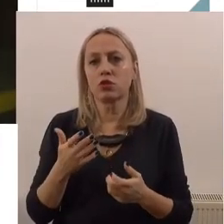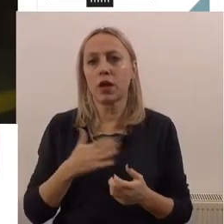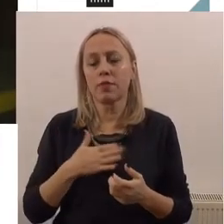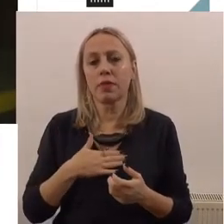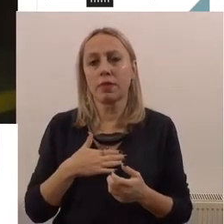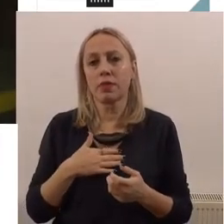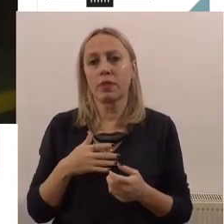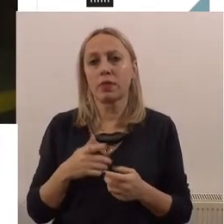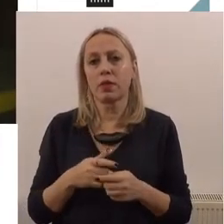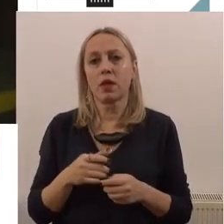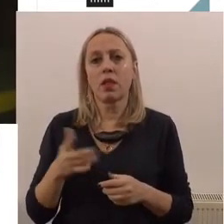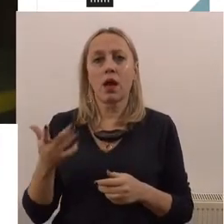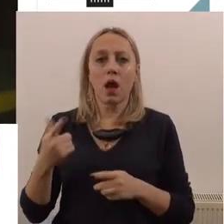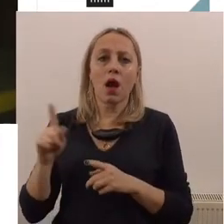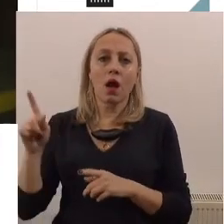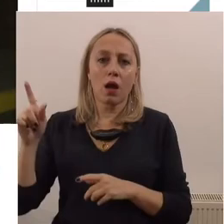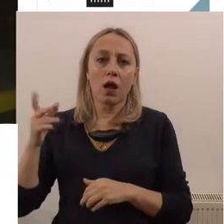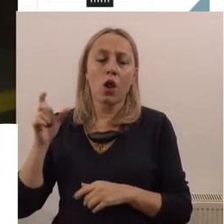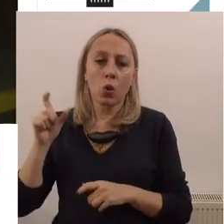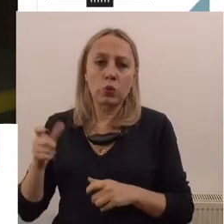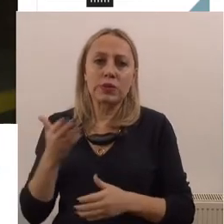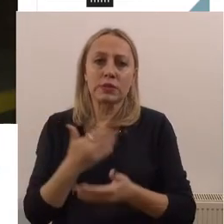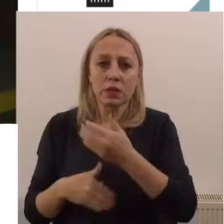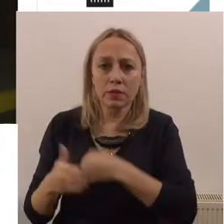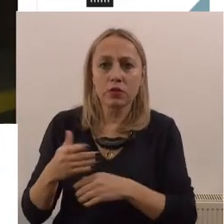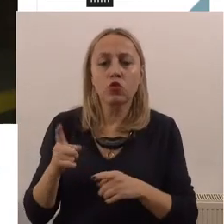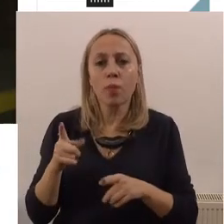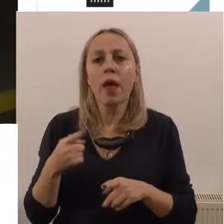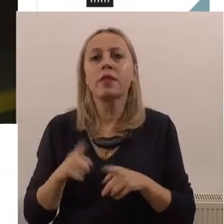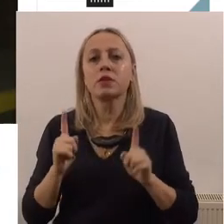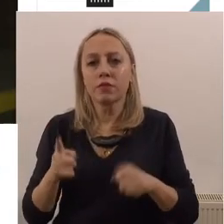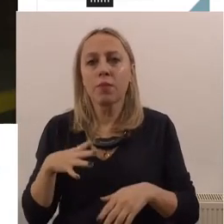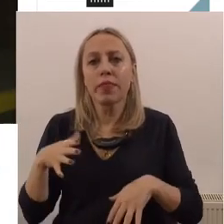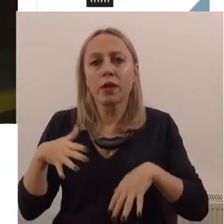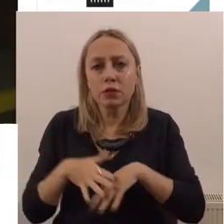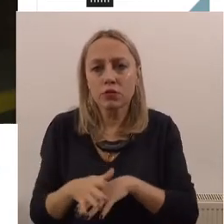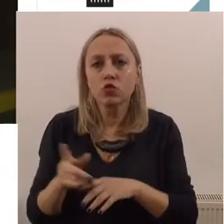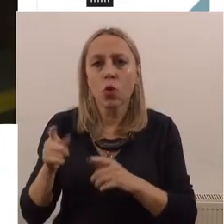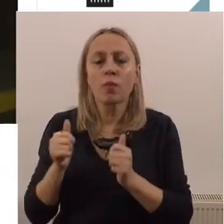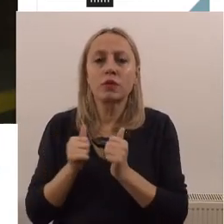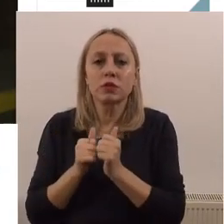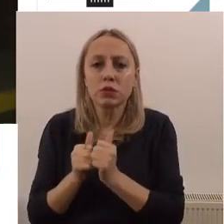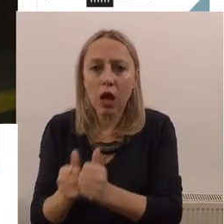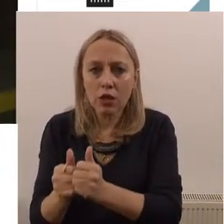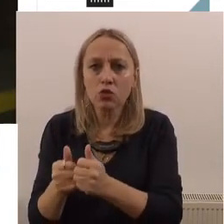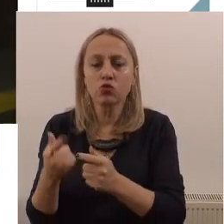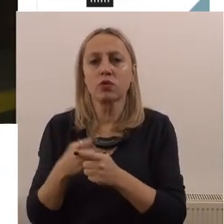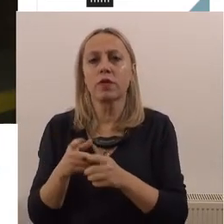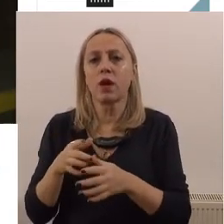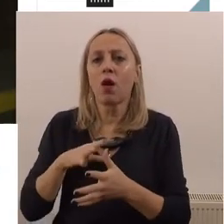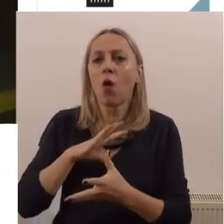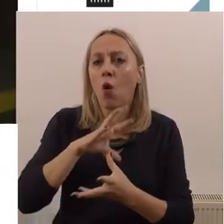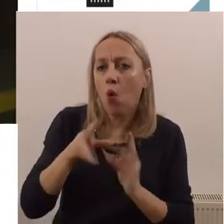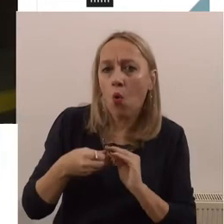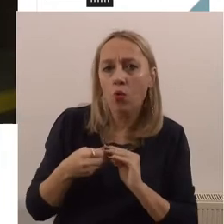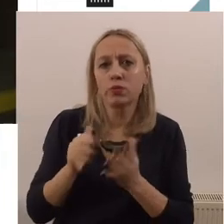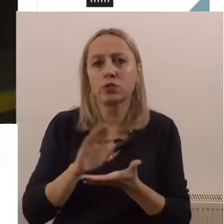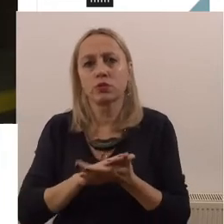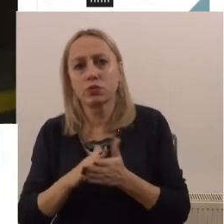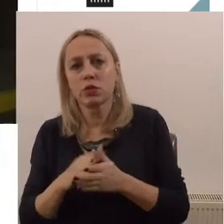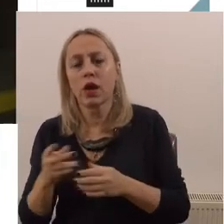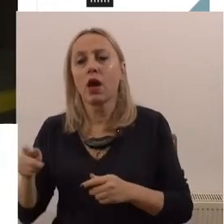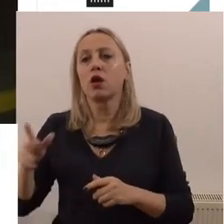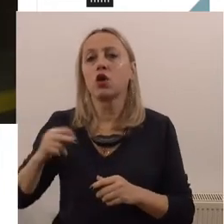improve inclusivity, we need to involve beneficiaries into the process. So we need to collaborate, to